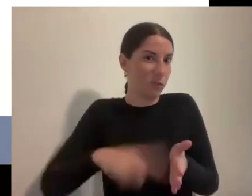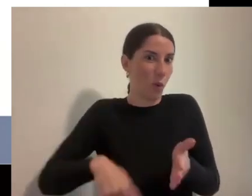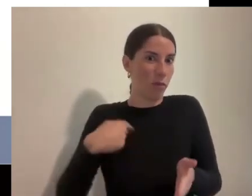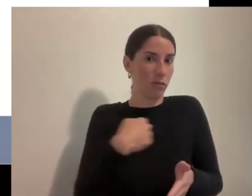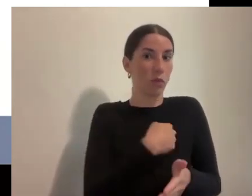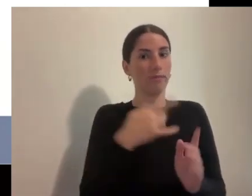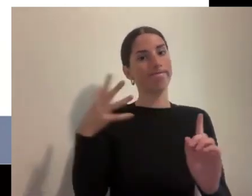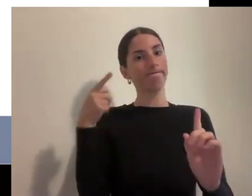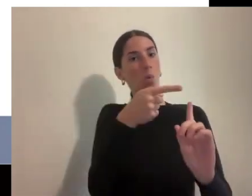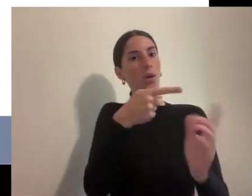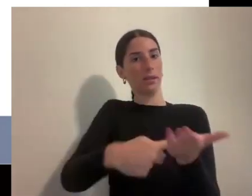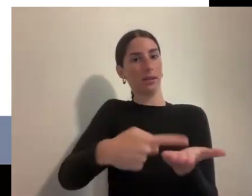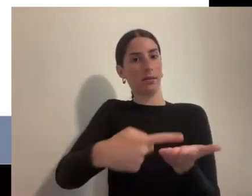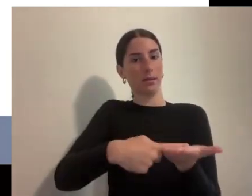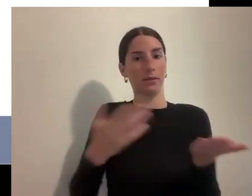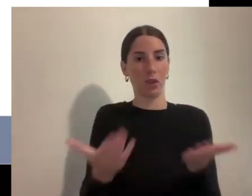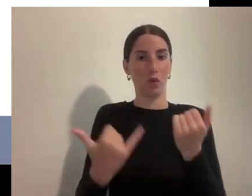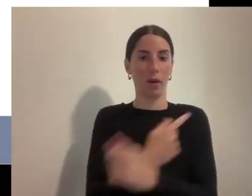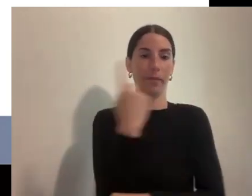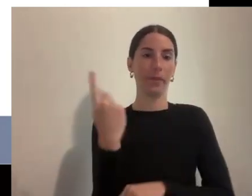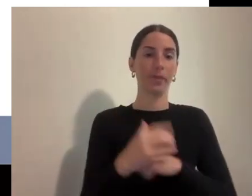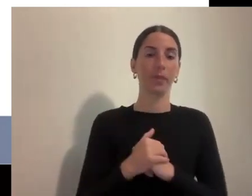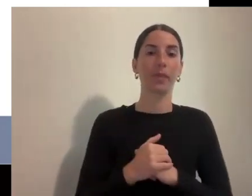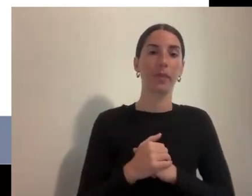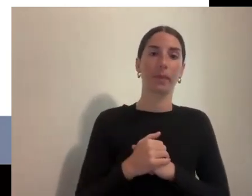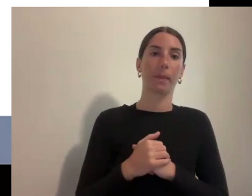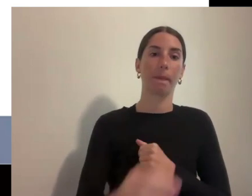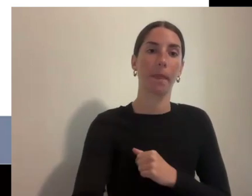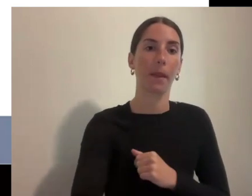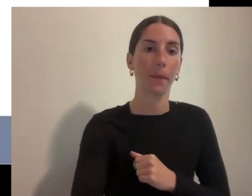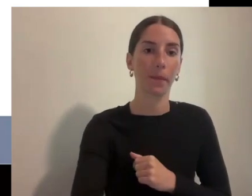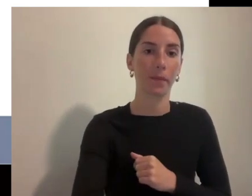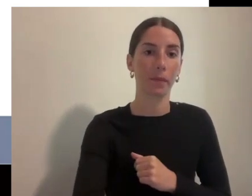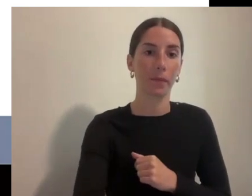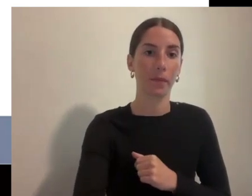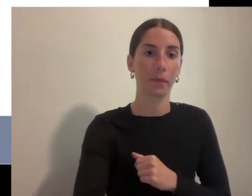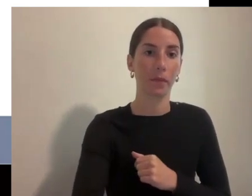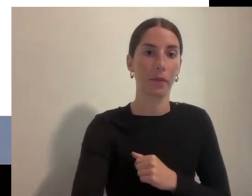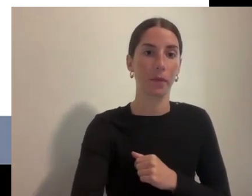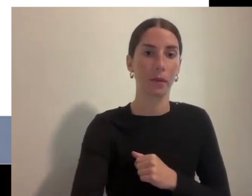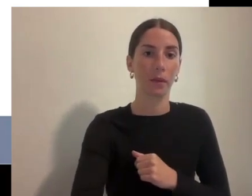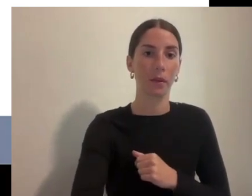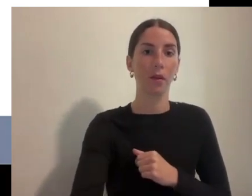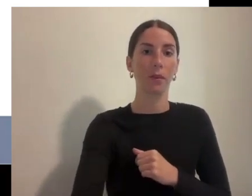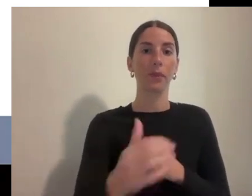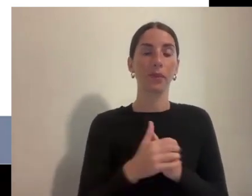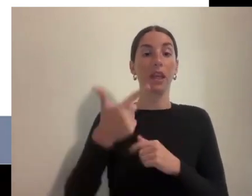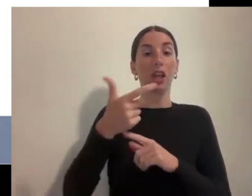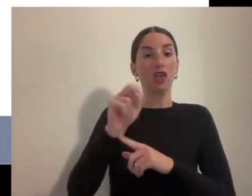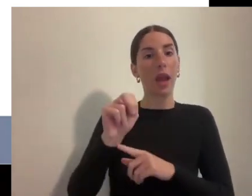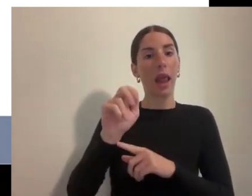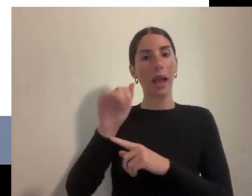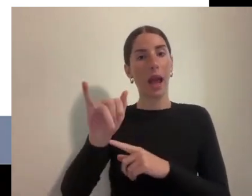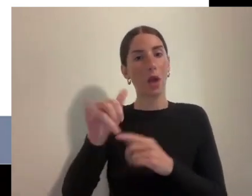um, discussing today. So let's start with generative AI to help with preparation. And does